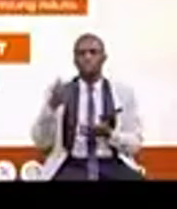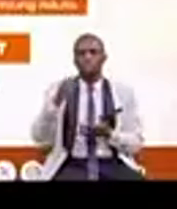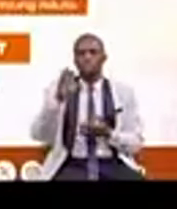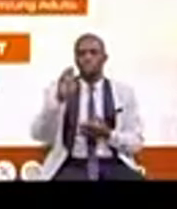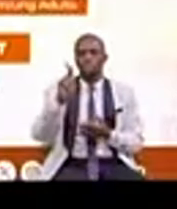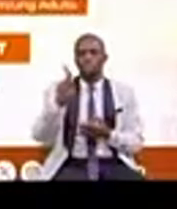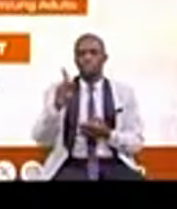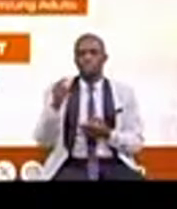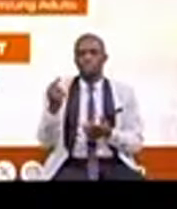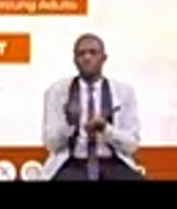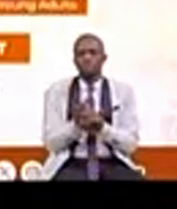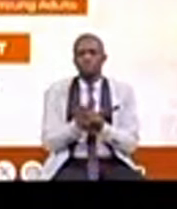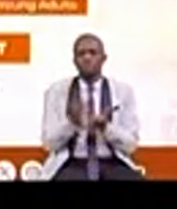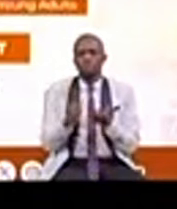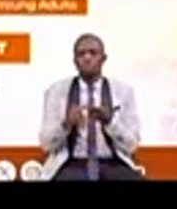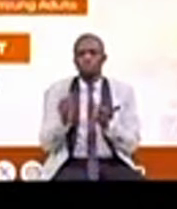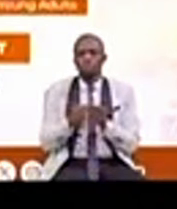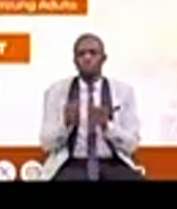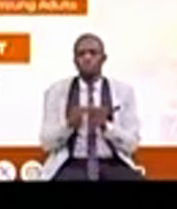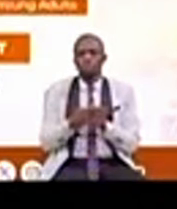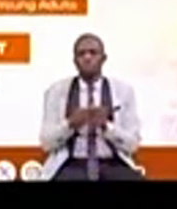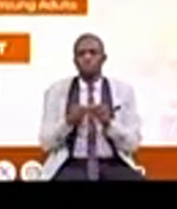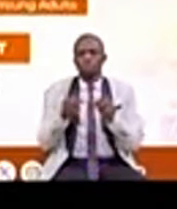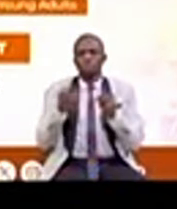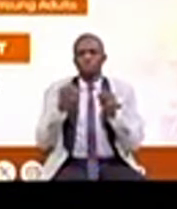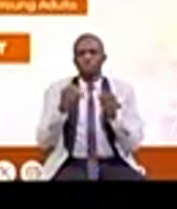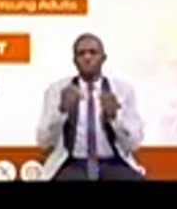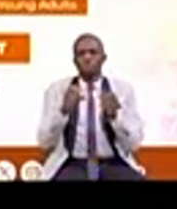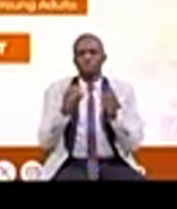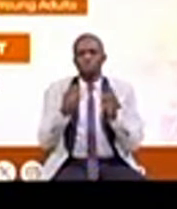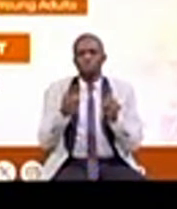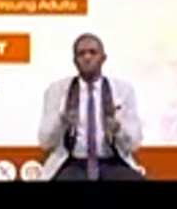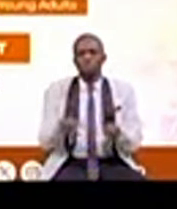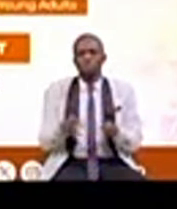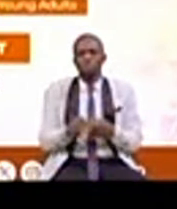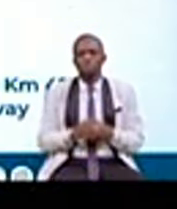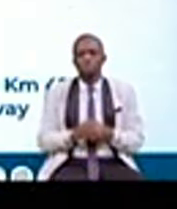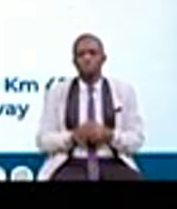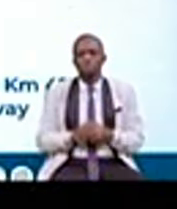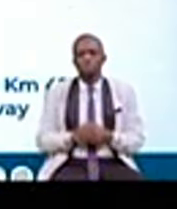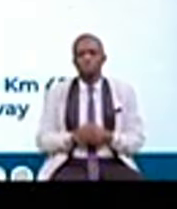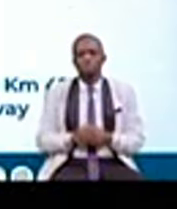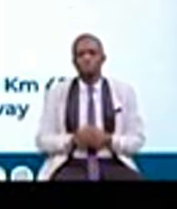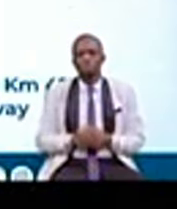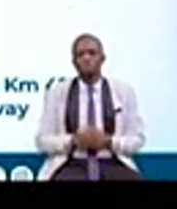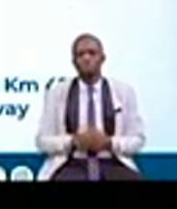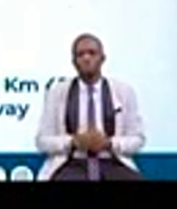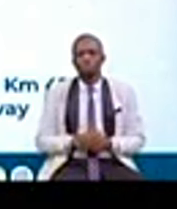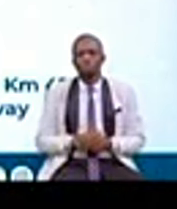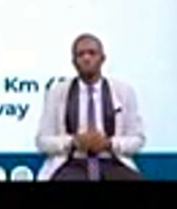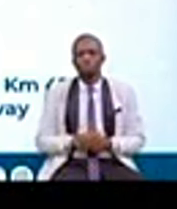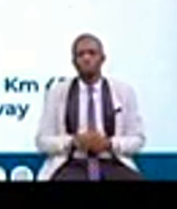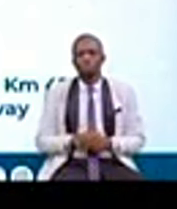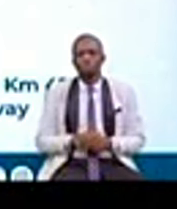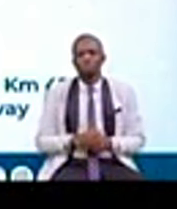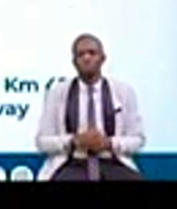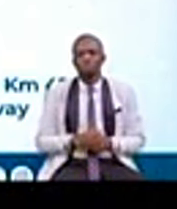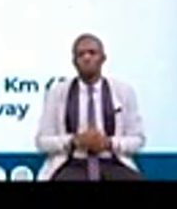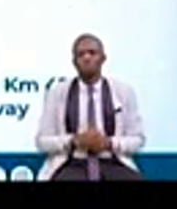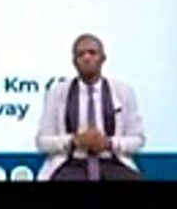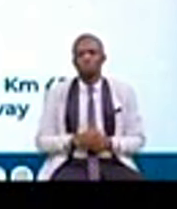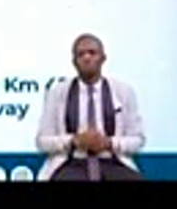name, phone number, and your location address to that number, either as